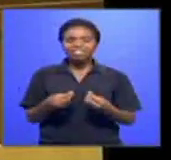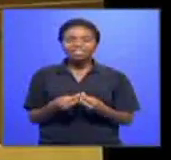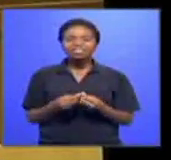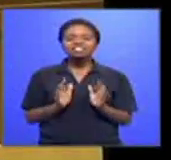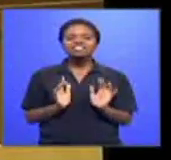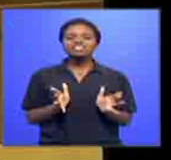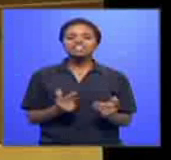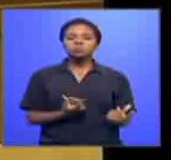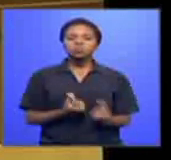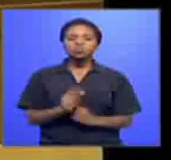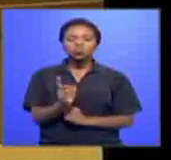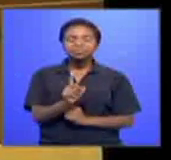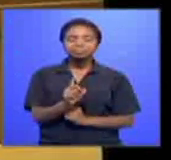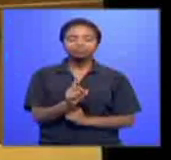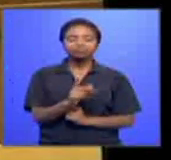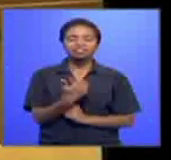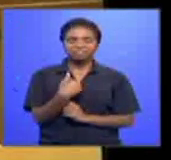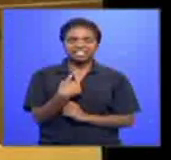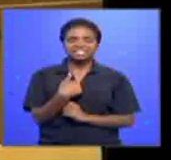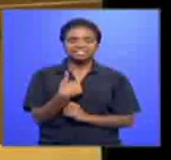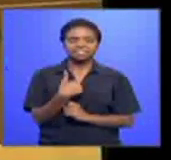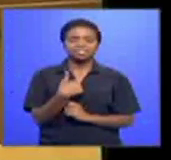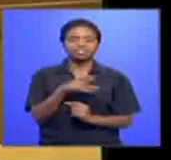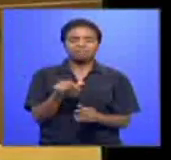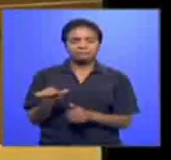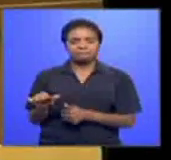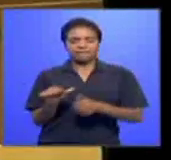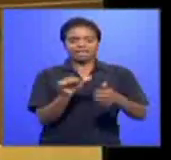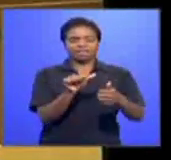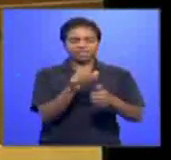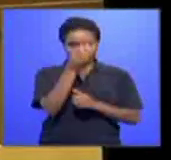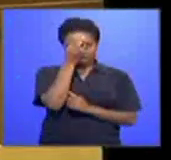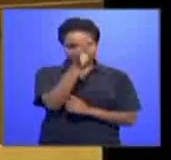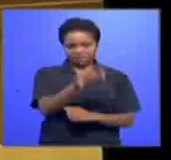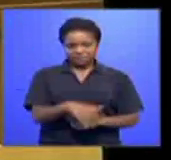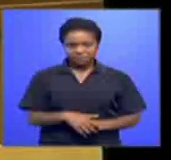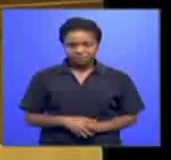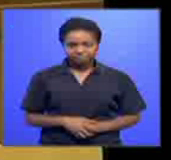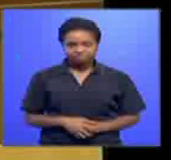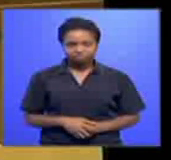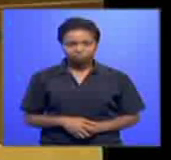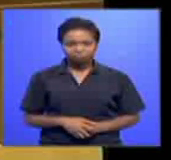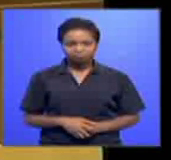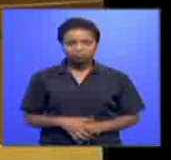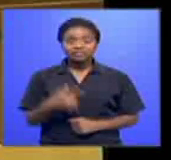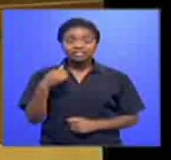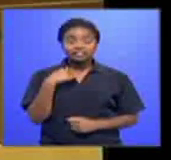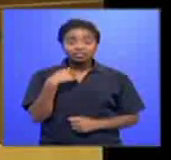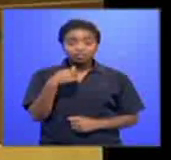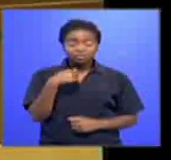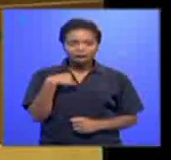already been forfeited to the state. The assets are channeled